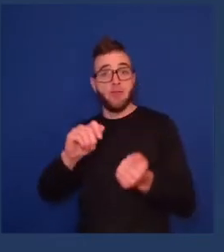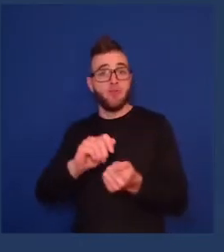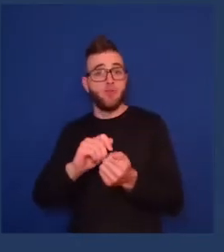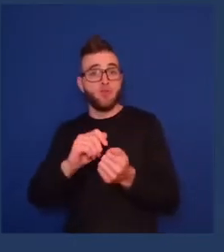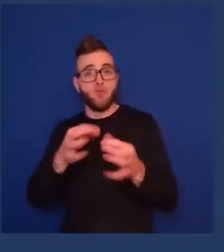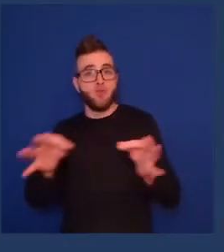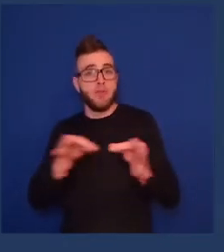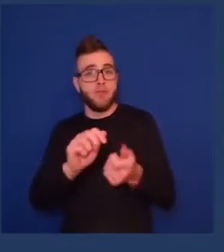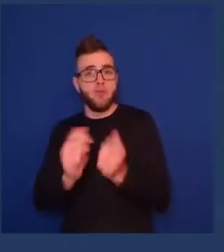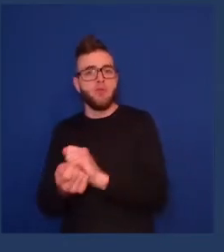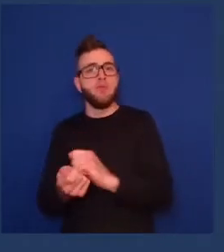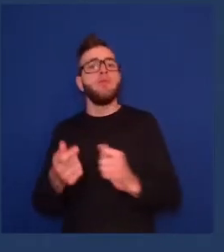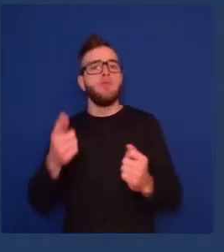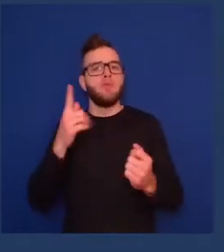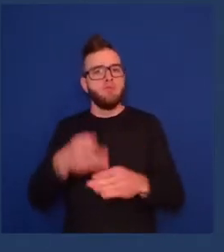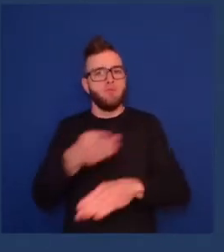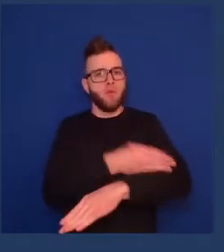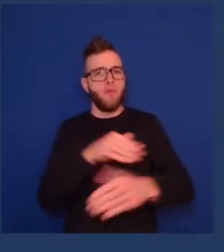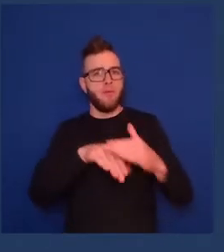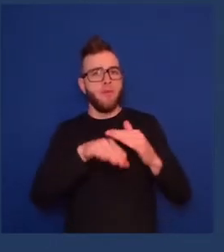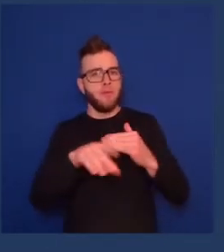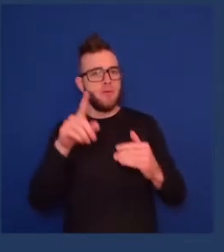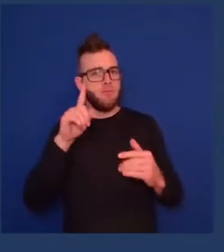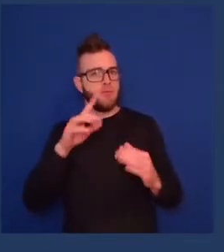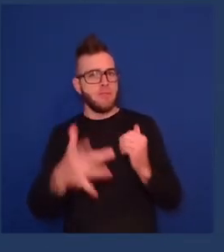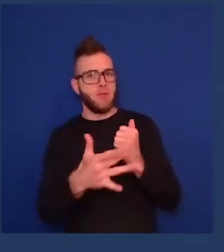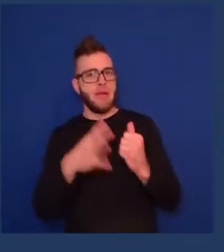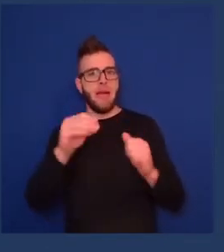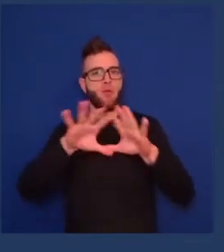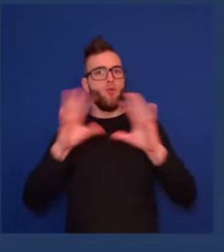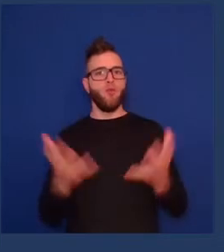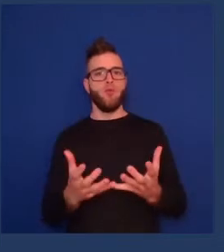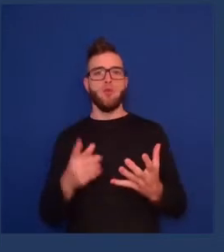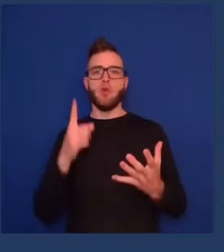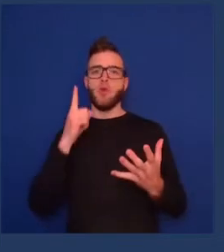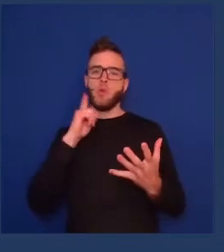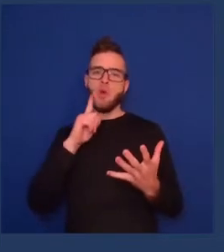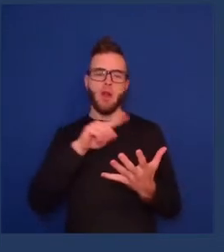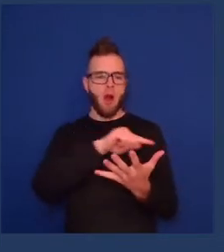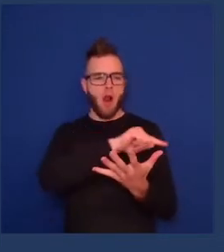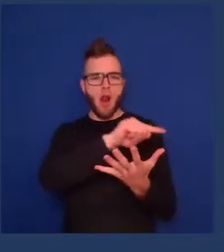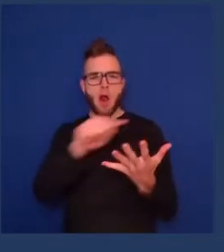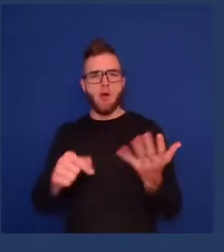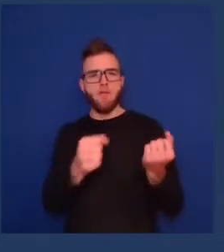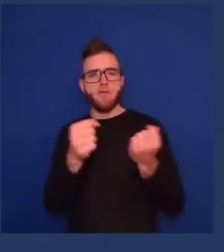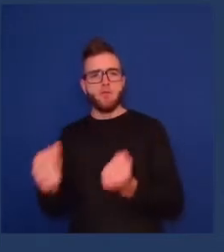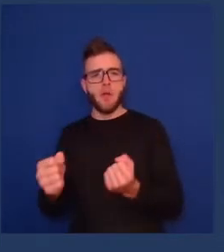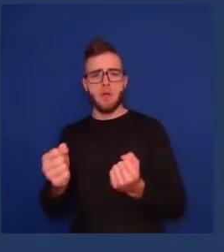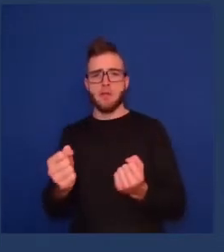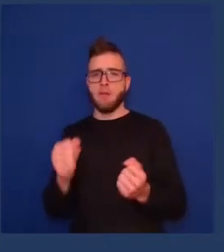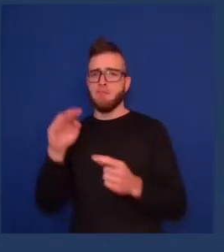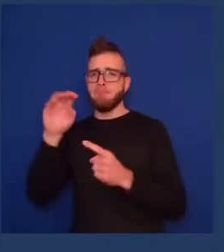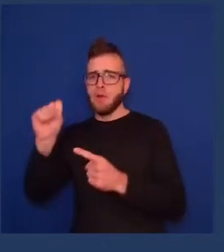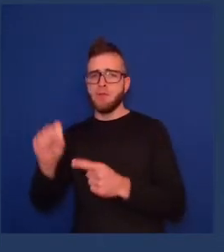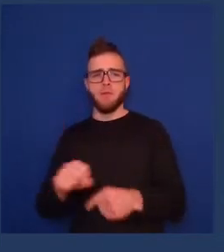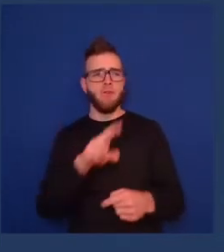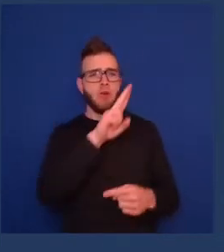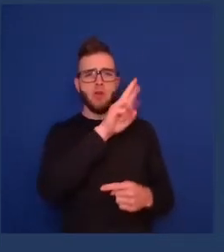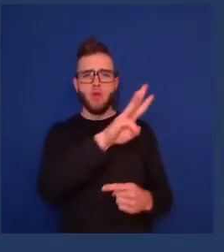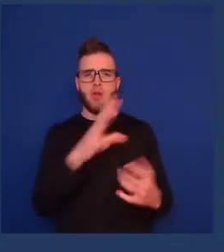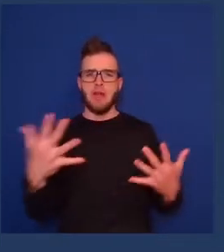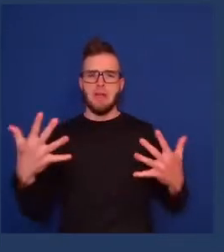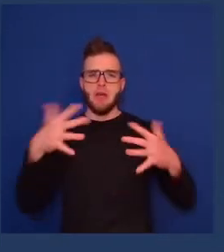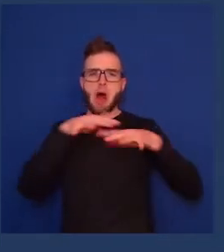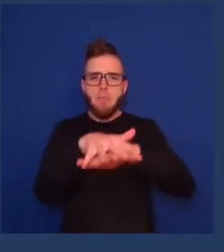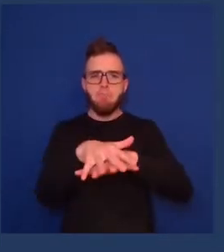and translation to improve access to technology and to the world at large. So it's really bringing together all